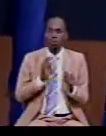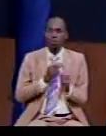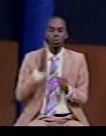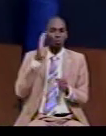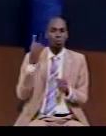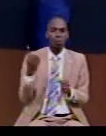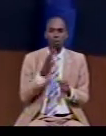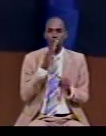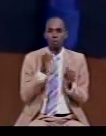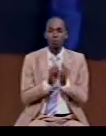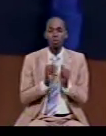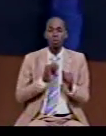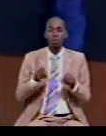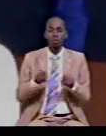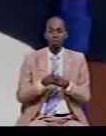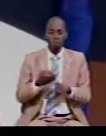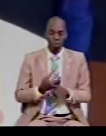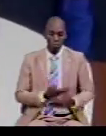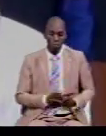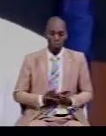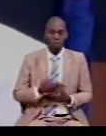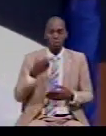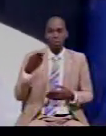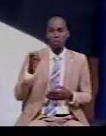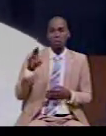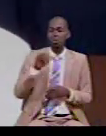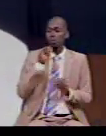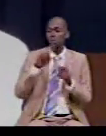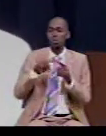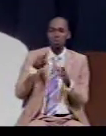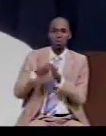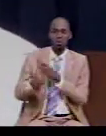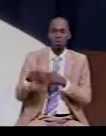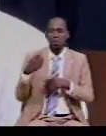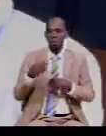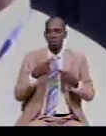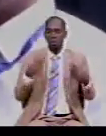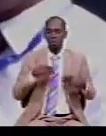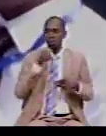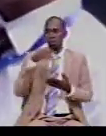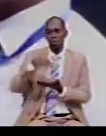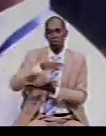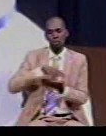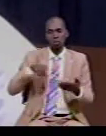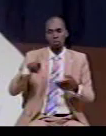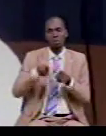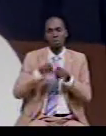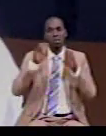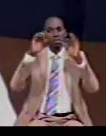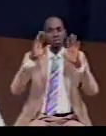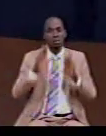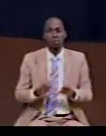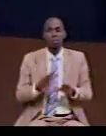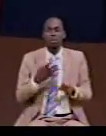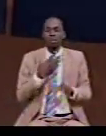couldn't confuse him as a teacher. The grave couldn't hold him back. Nero couldn't crush him. Hitler couldn't silence him. Other